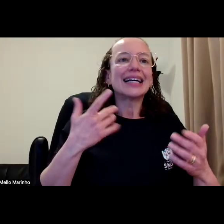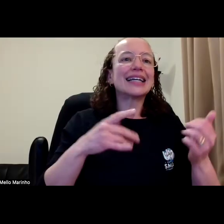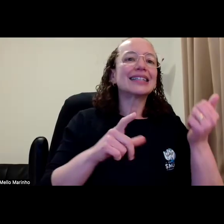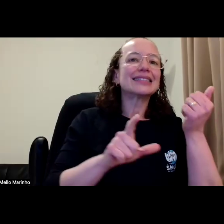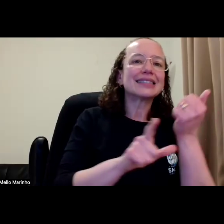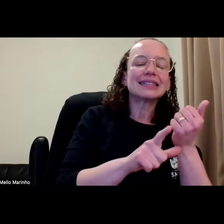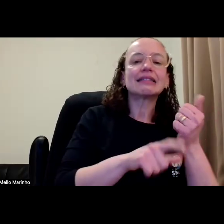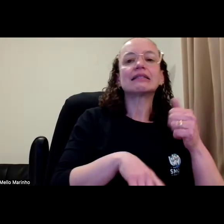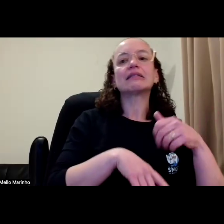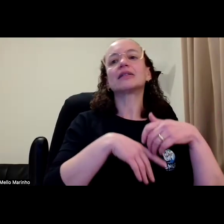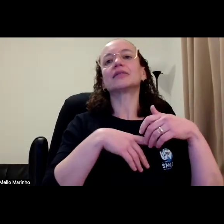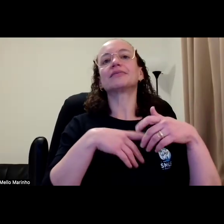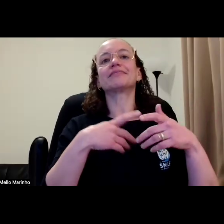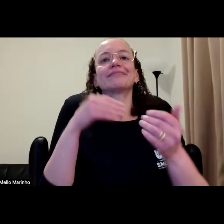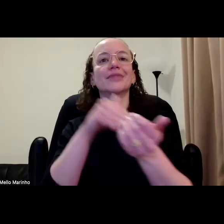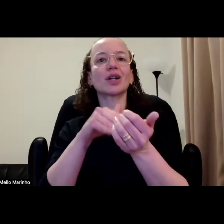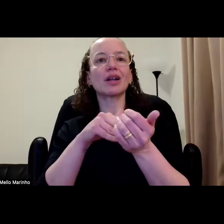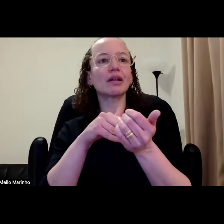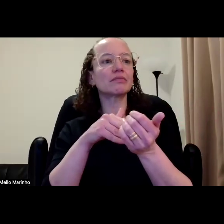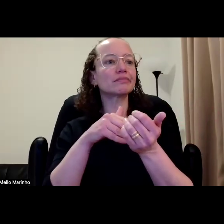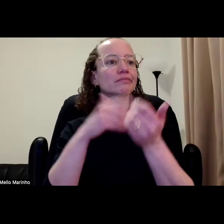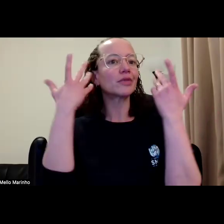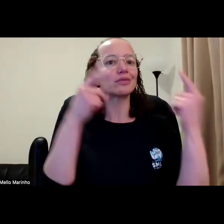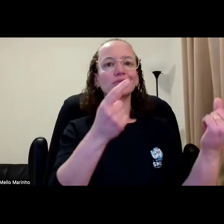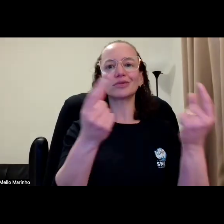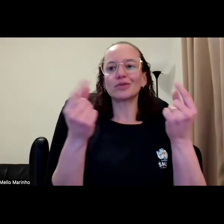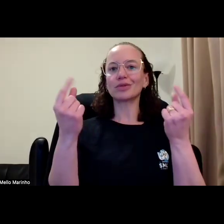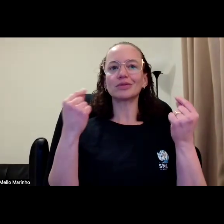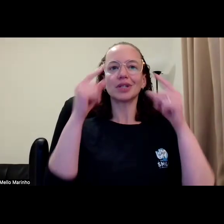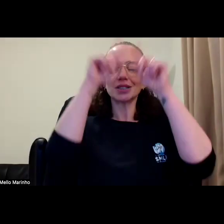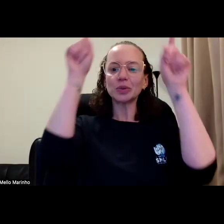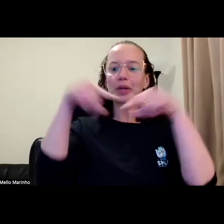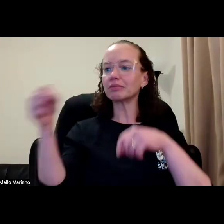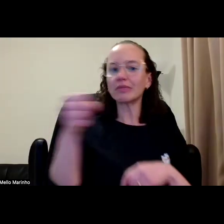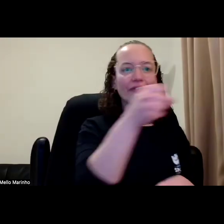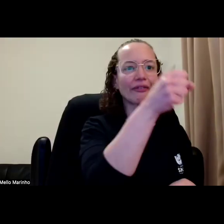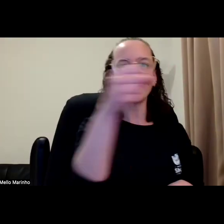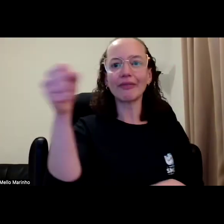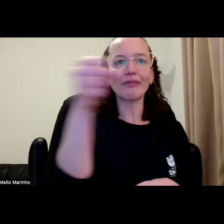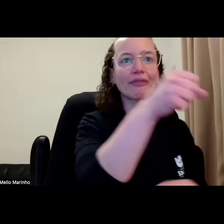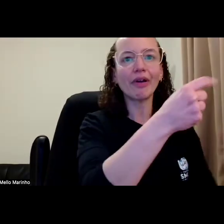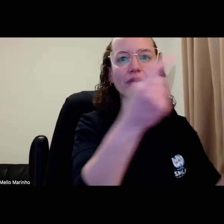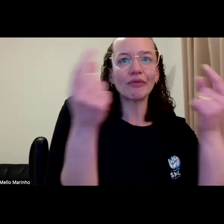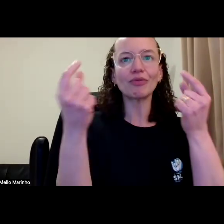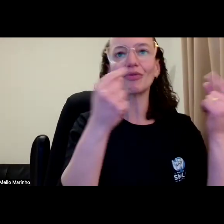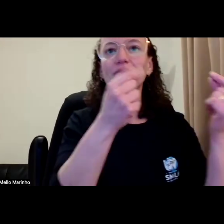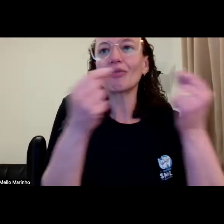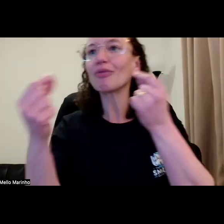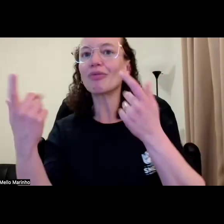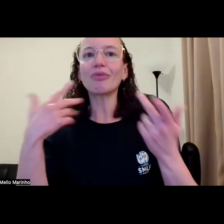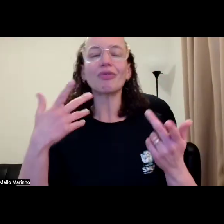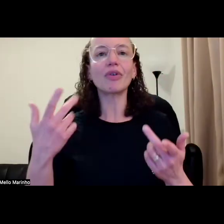because the assistant and the doctor were trying to figure out what to do, where to